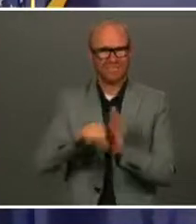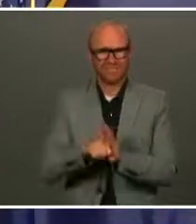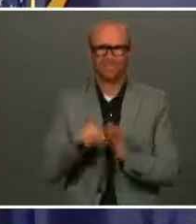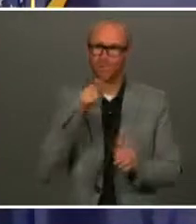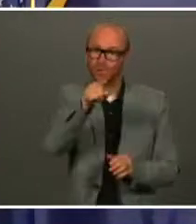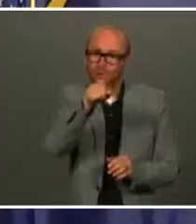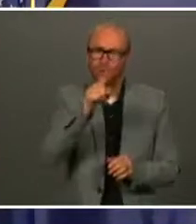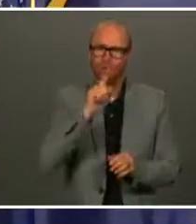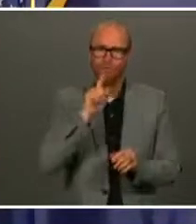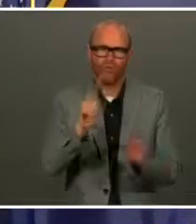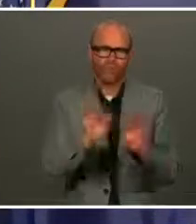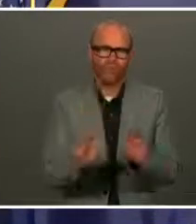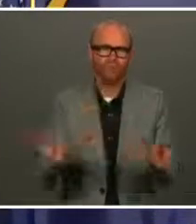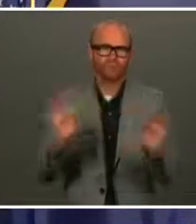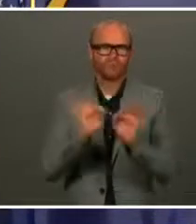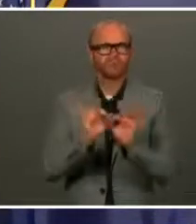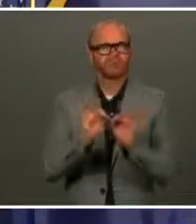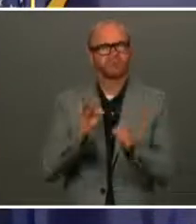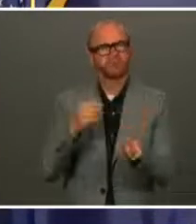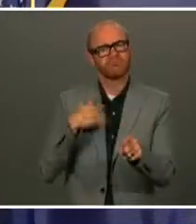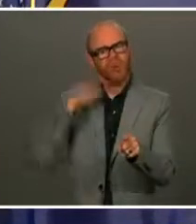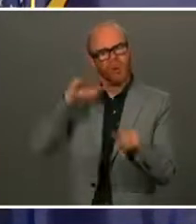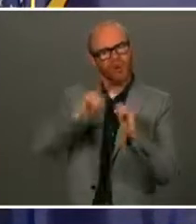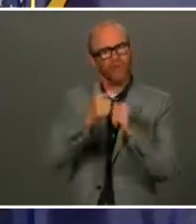important. I've been where you are.